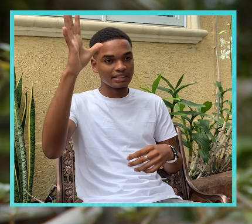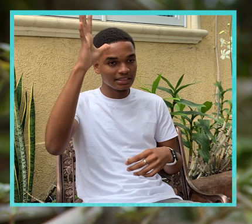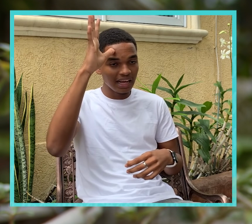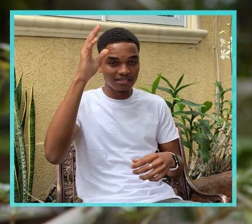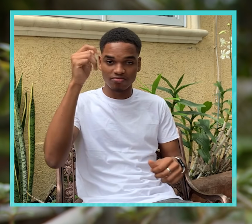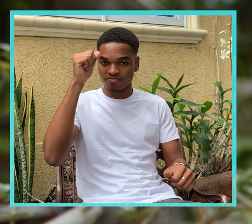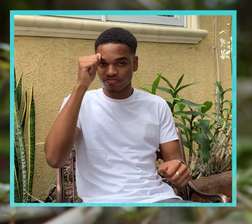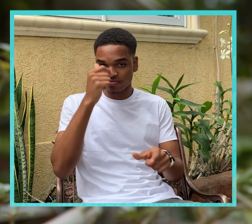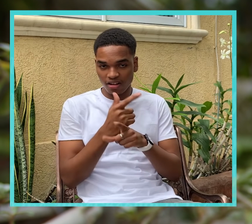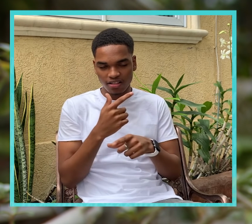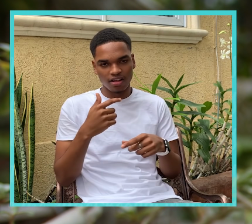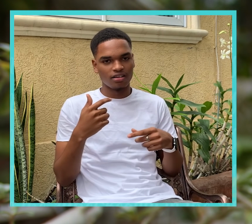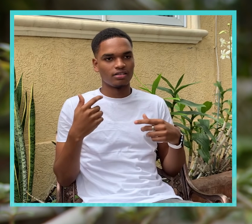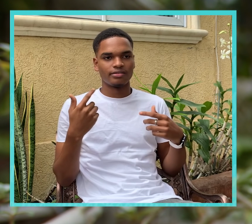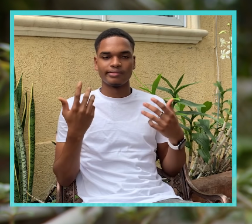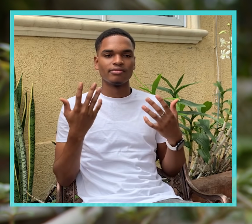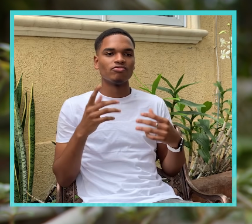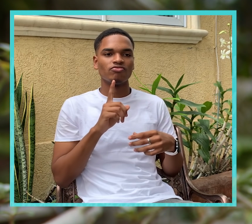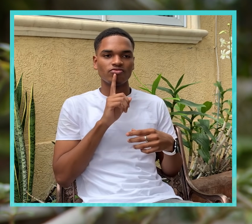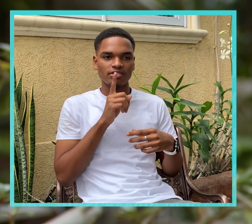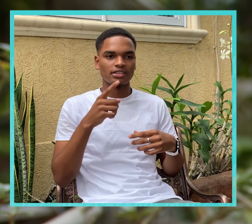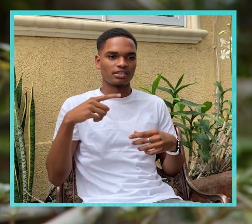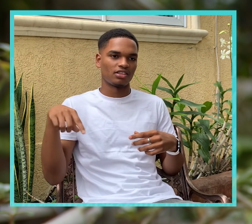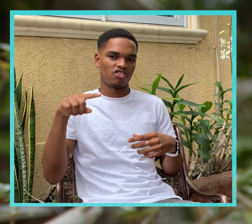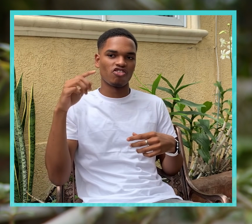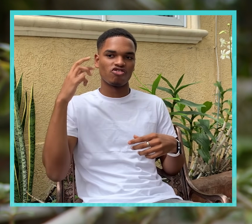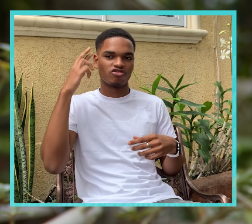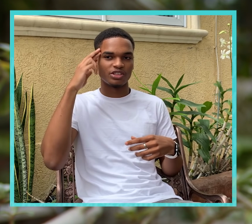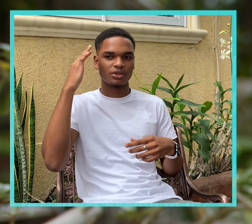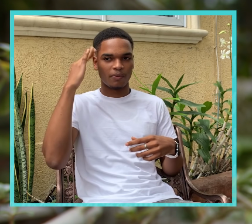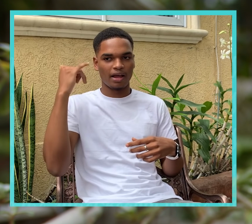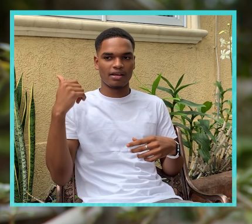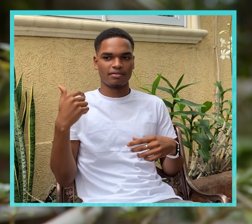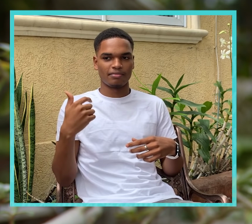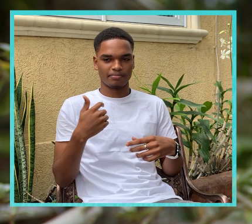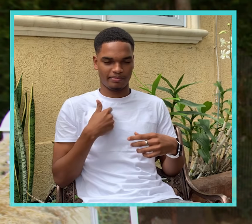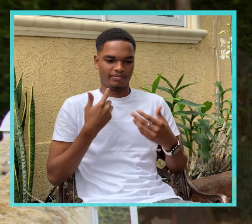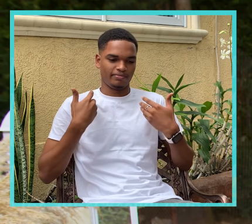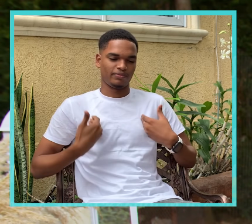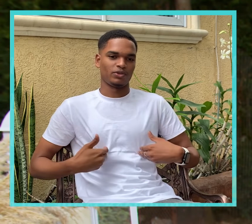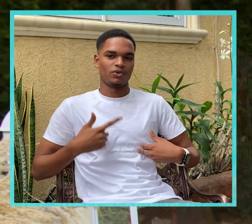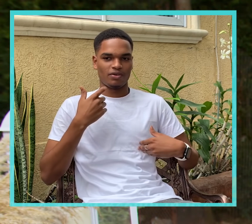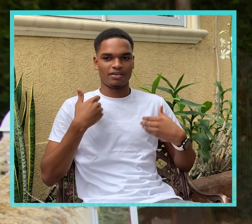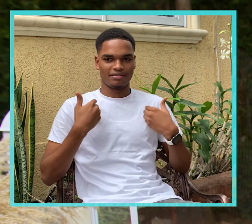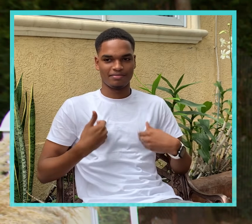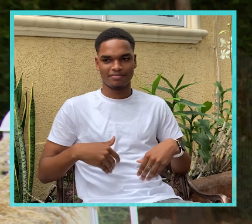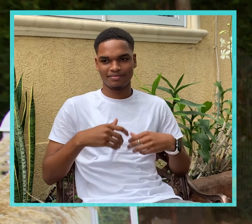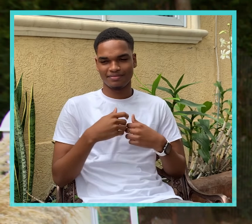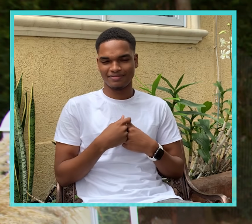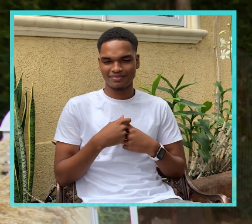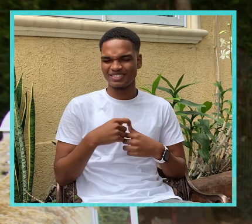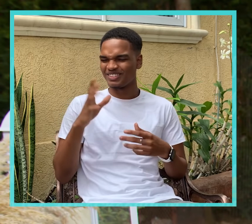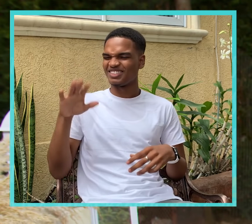brother, trust me, they're the reason why I am who I am. So it's too early.